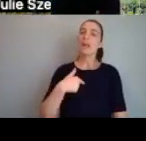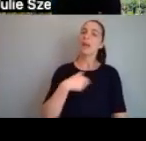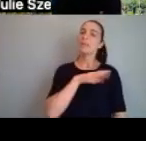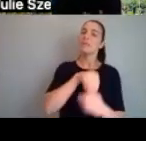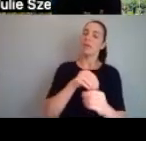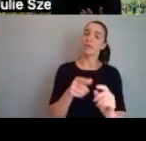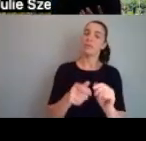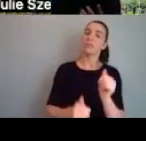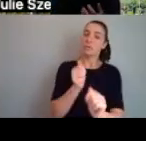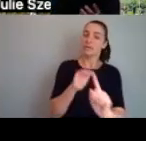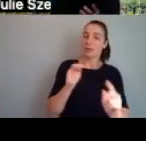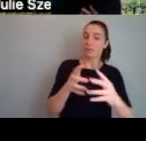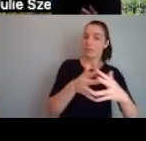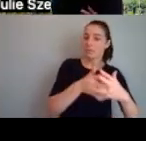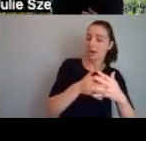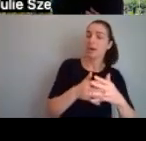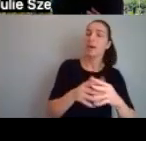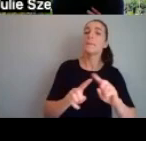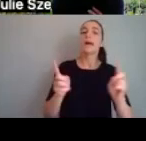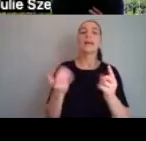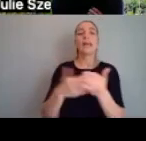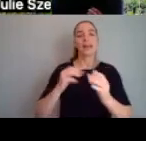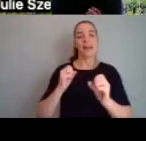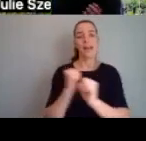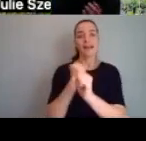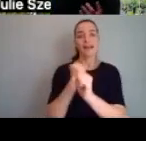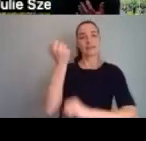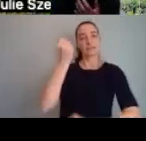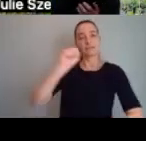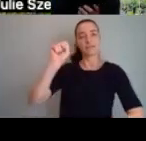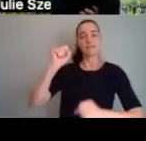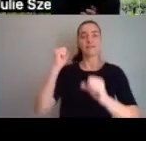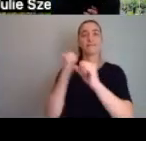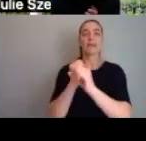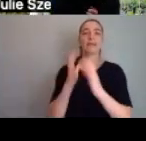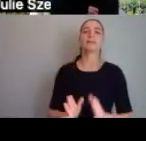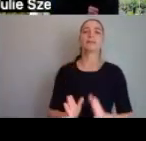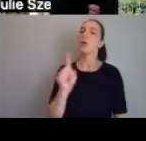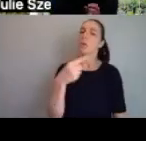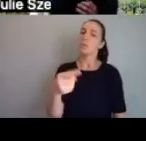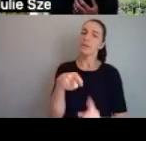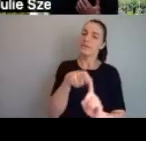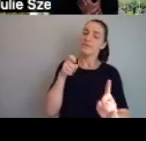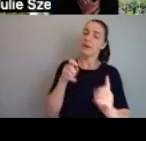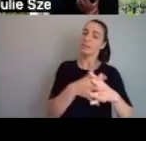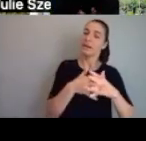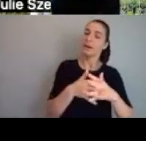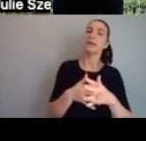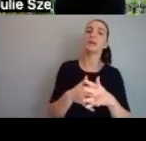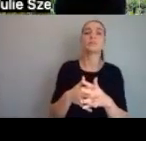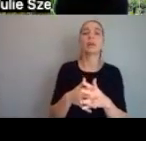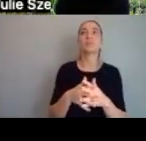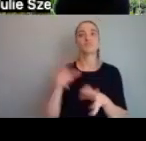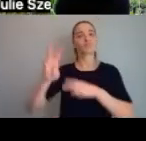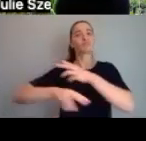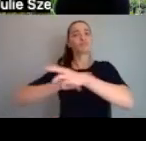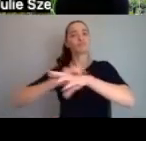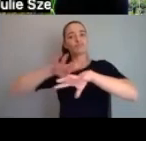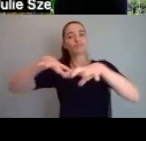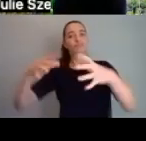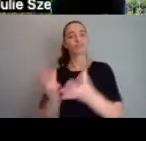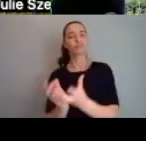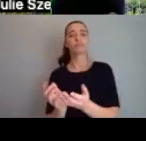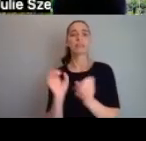it is not a U.S. centric or U.S. only, um, movement or term. Um, but the ones that I'm most familiar with